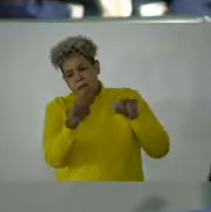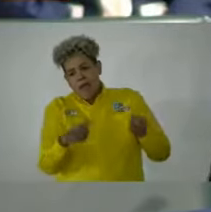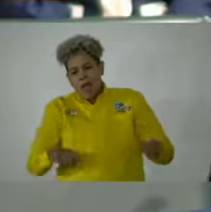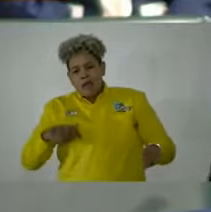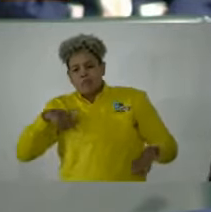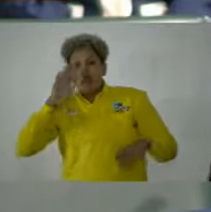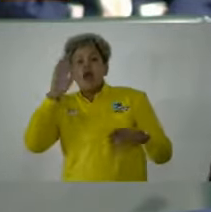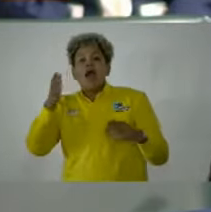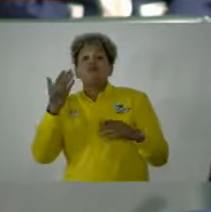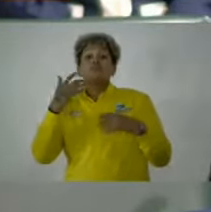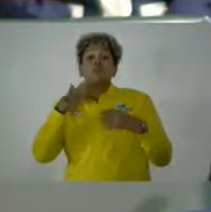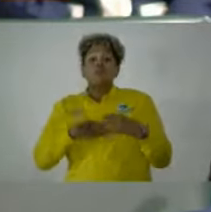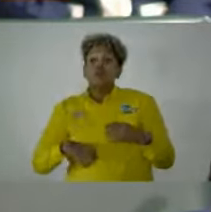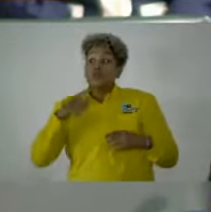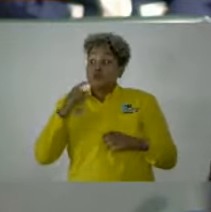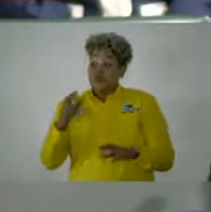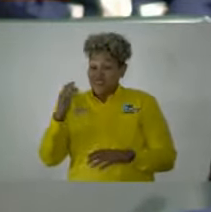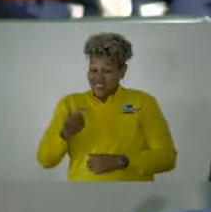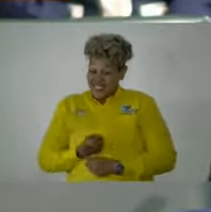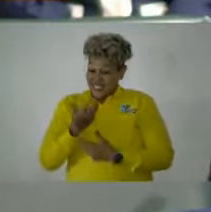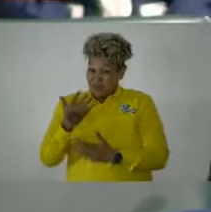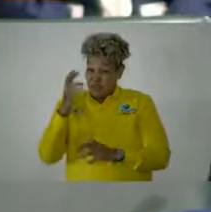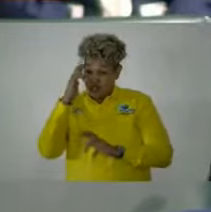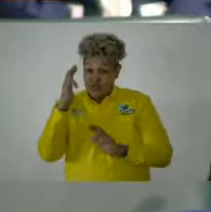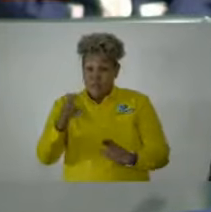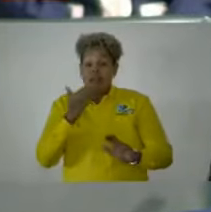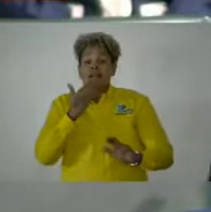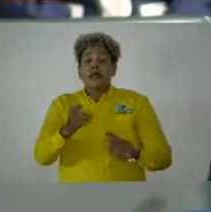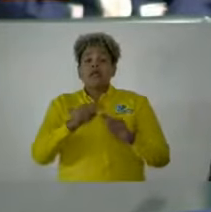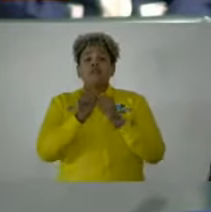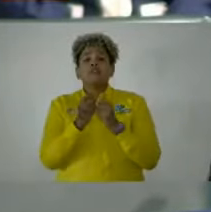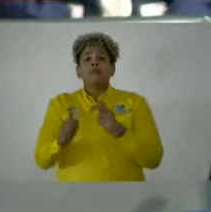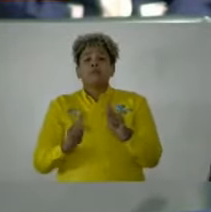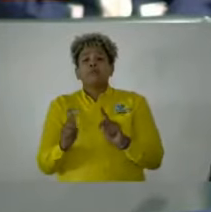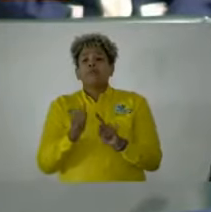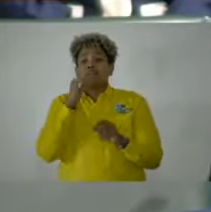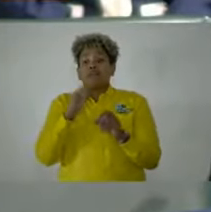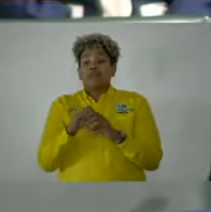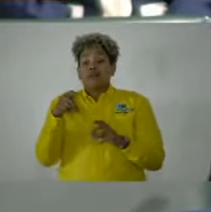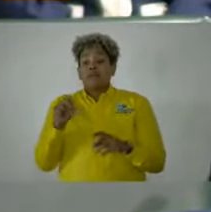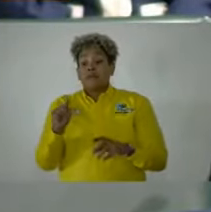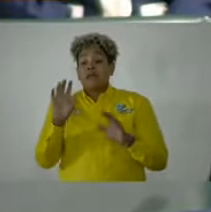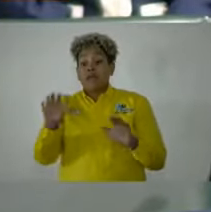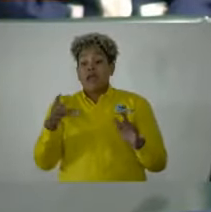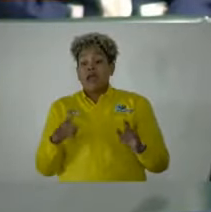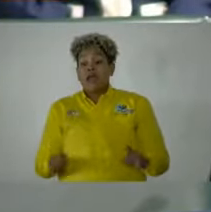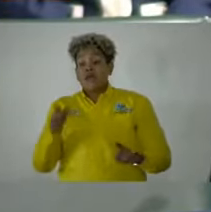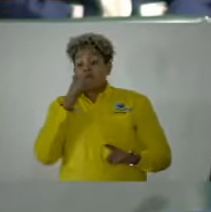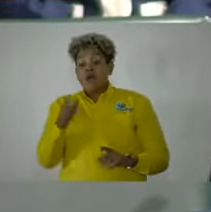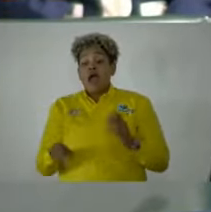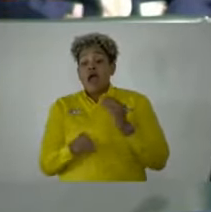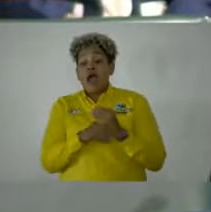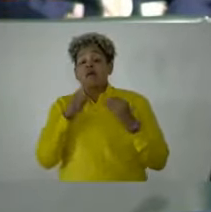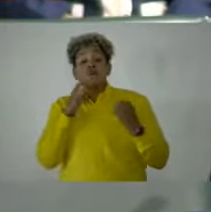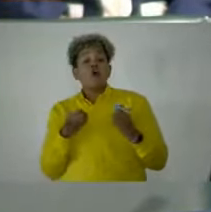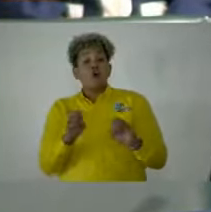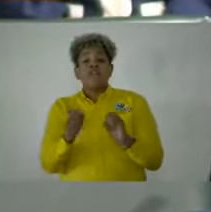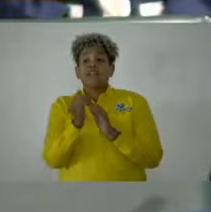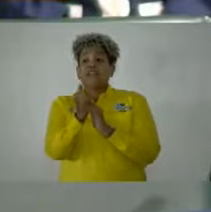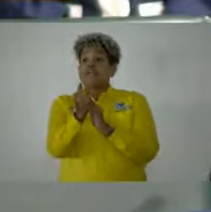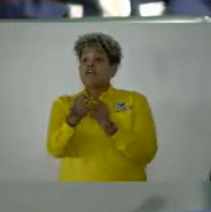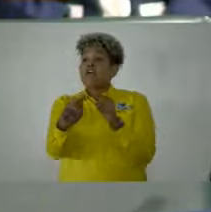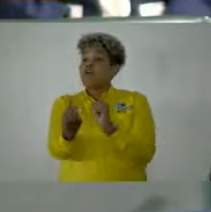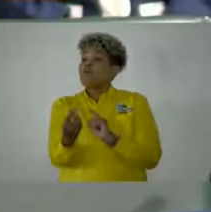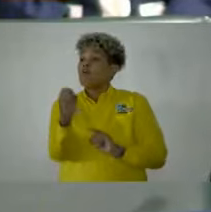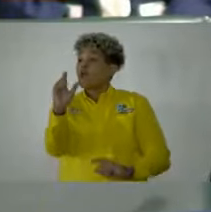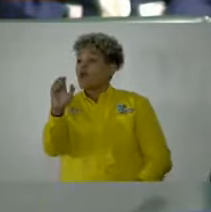wish to express my respect and thanks to the team of people within the People's National Party and the Office of the Leader of the